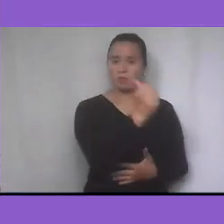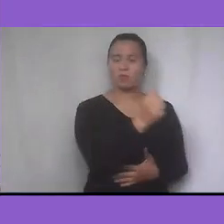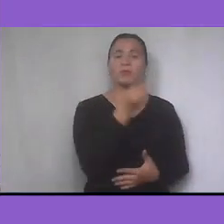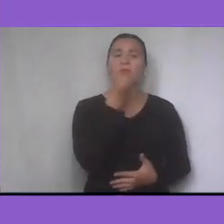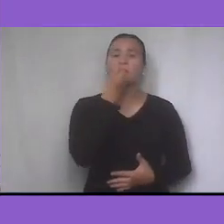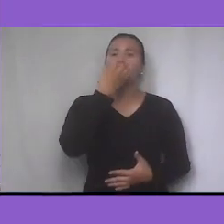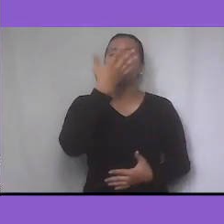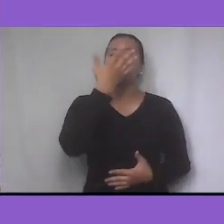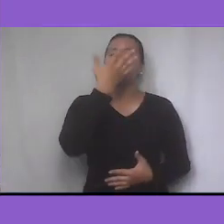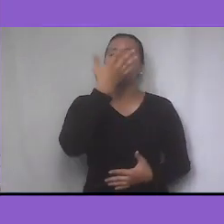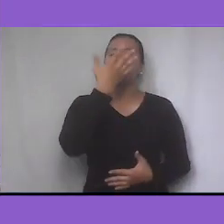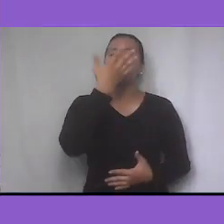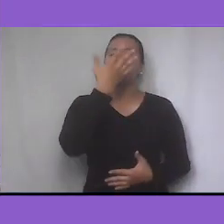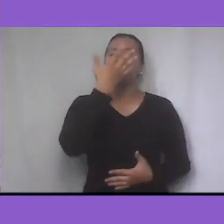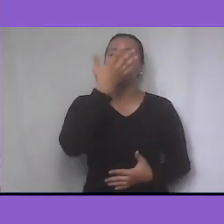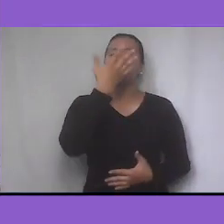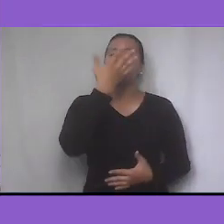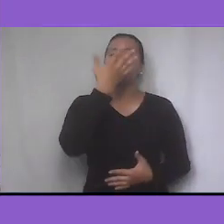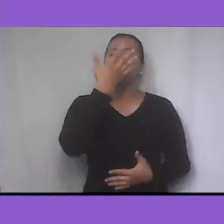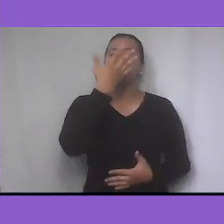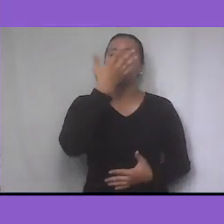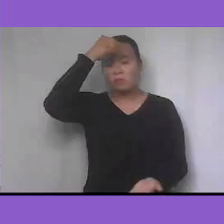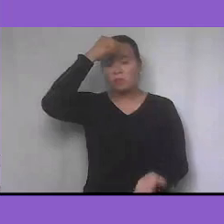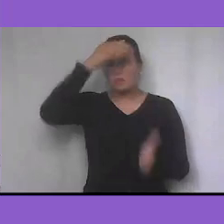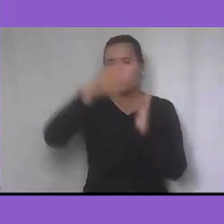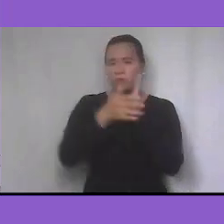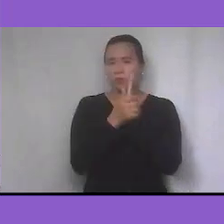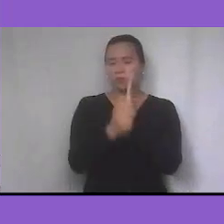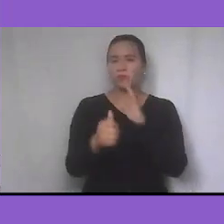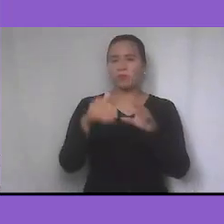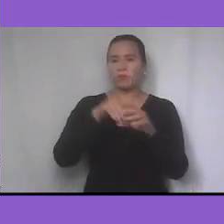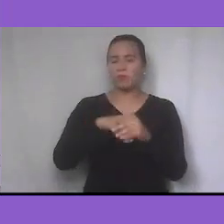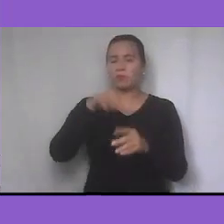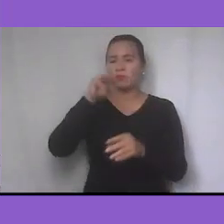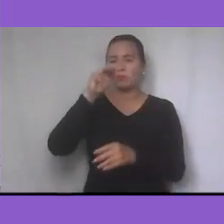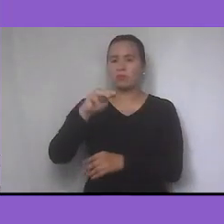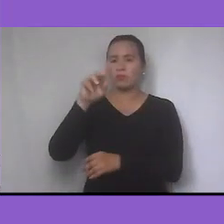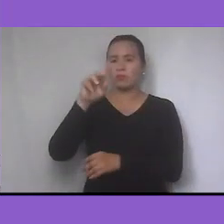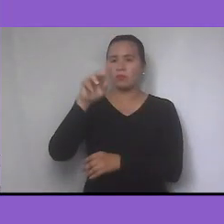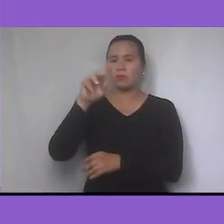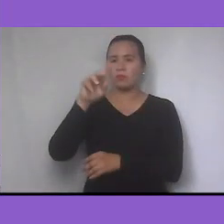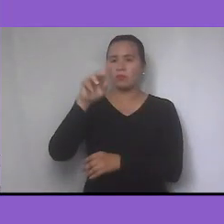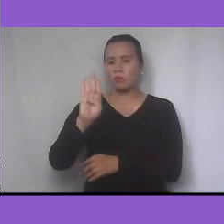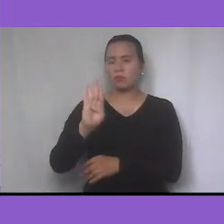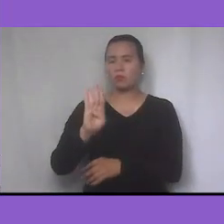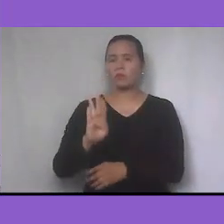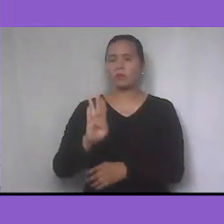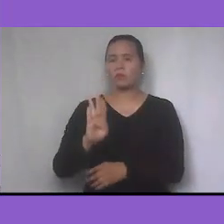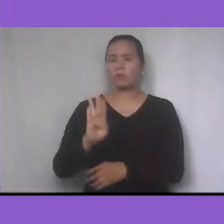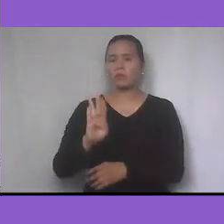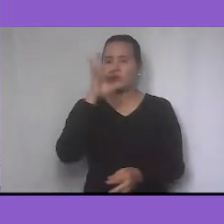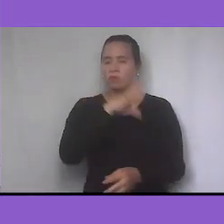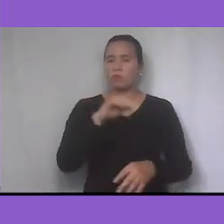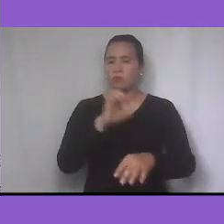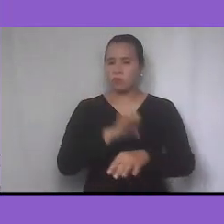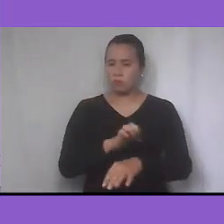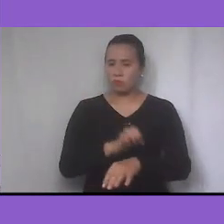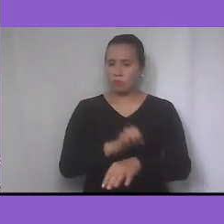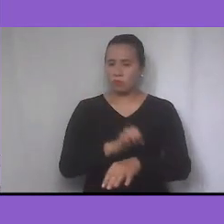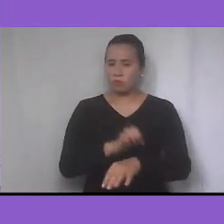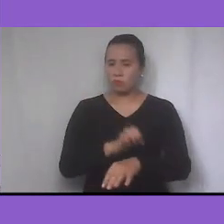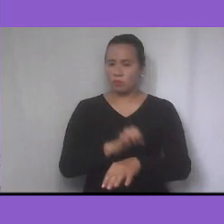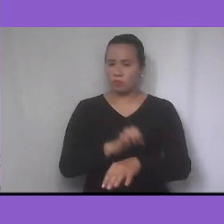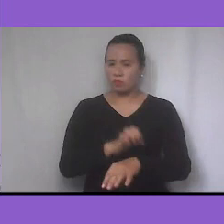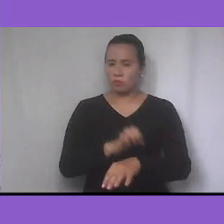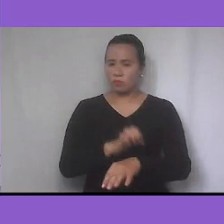proficiency in your mother tongue, Filipino, and English. And of course, we'd like to be able to do that in order to share